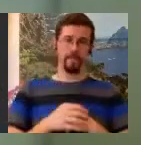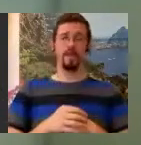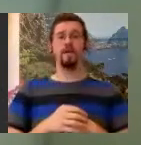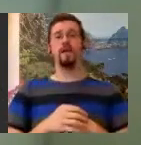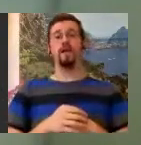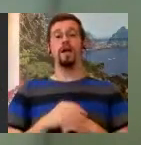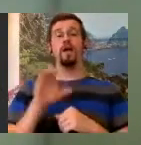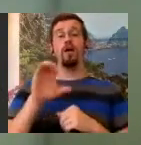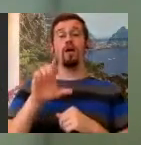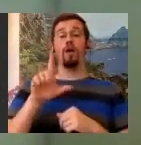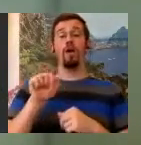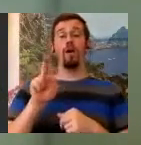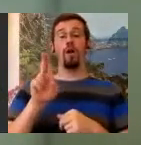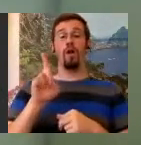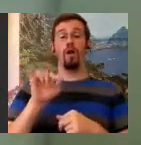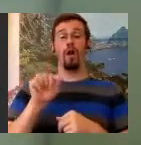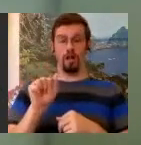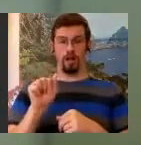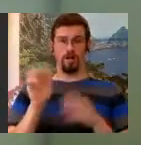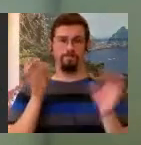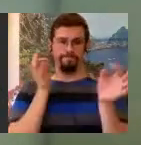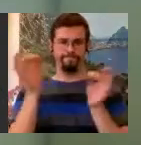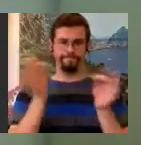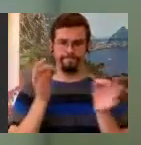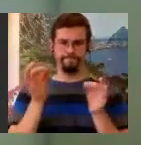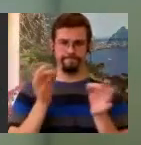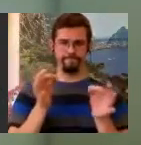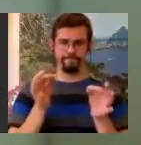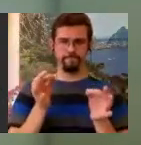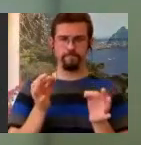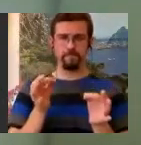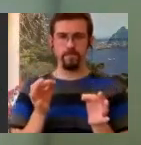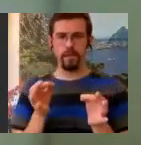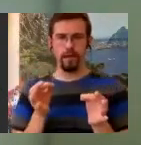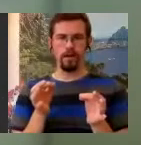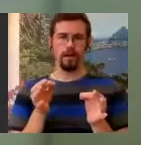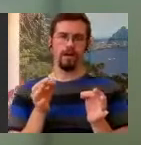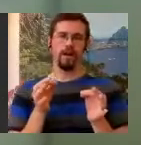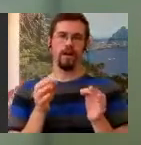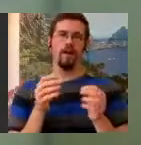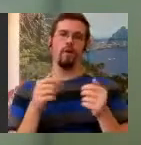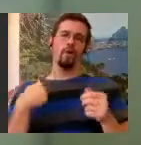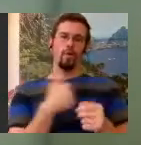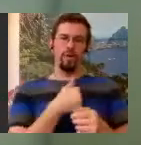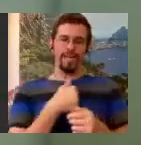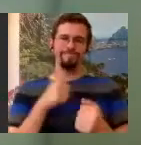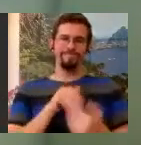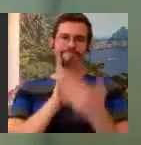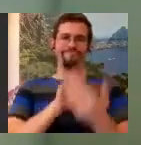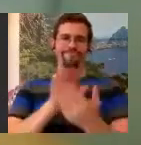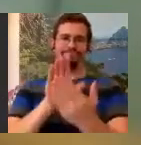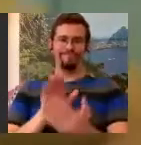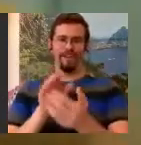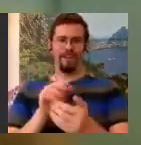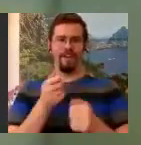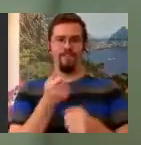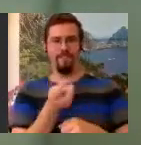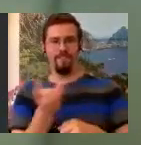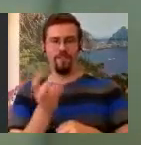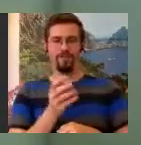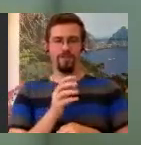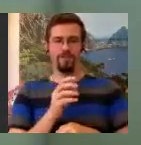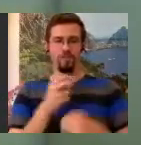was pointing out, the only maybe problem that we